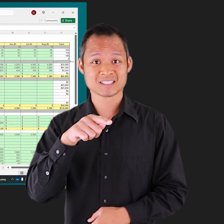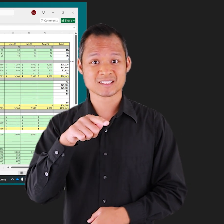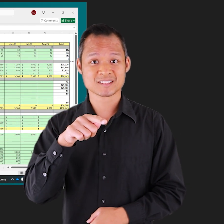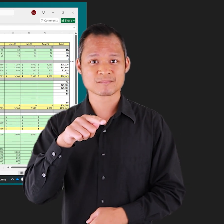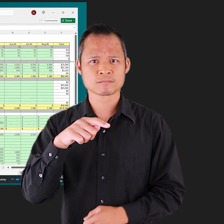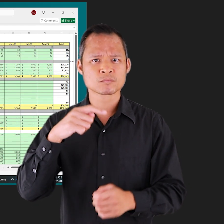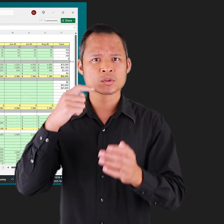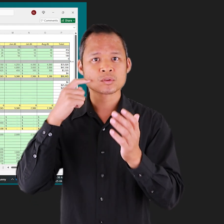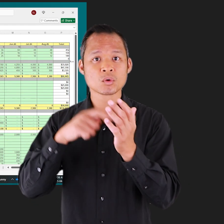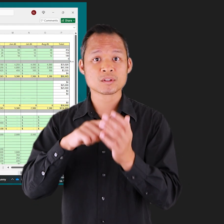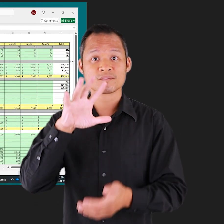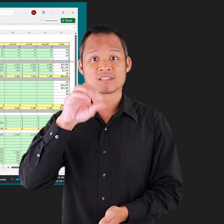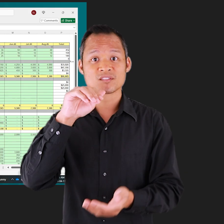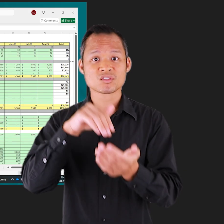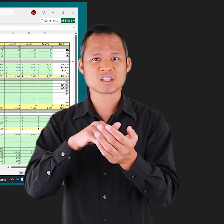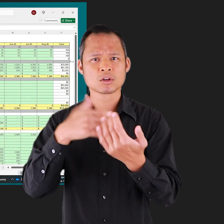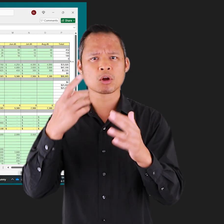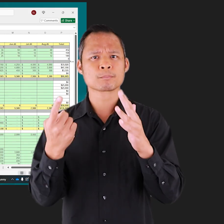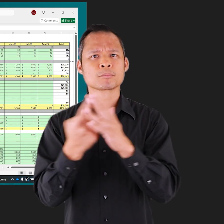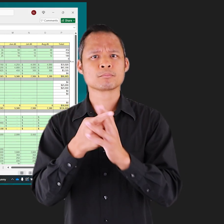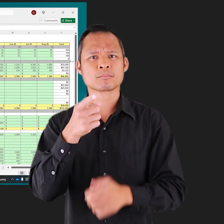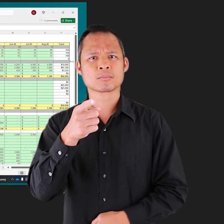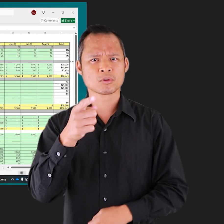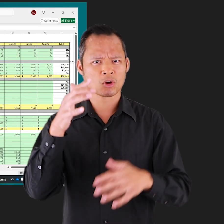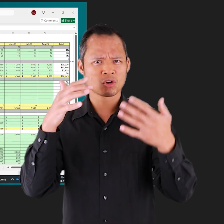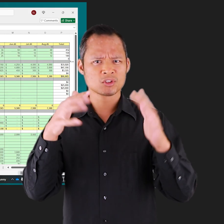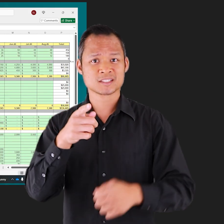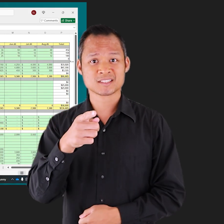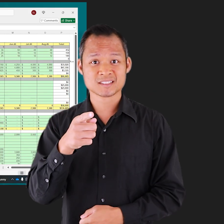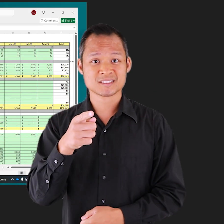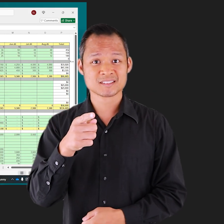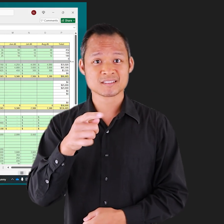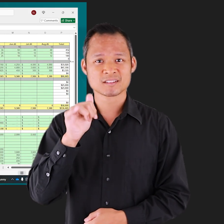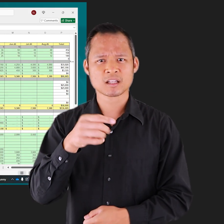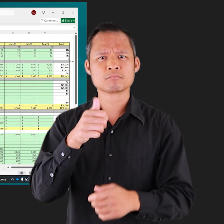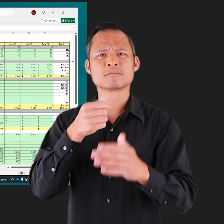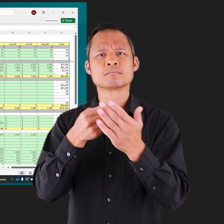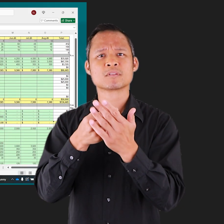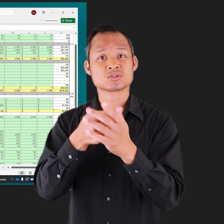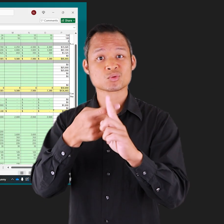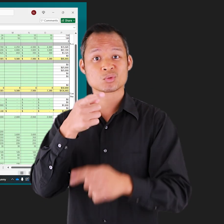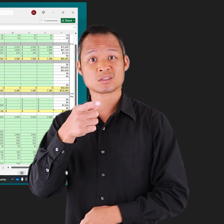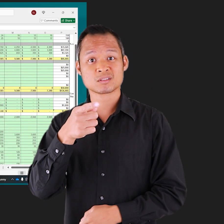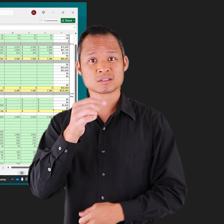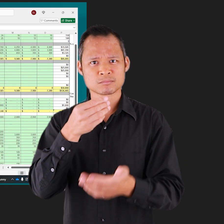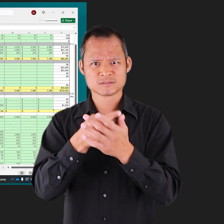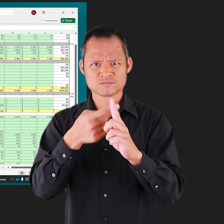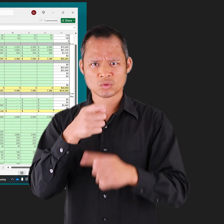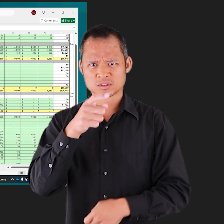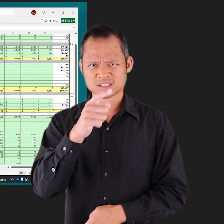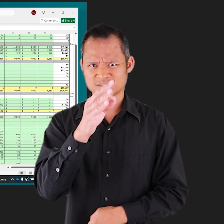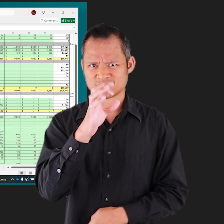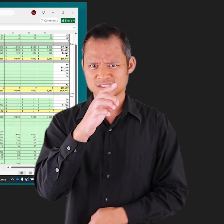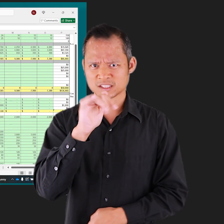costs. In this case, September 2025. You will also notice that $50,000 has been transferred automatically